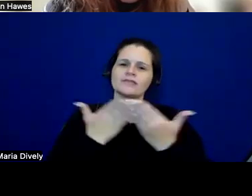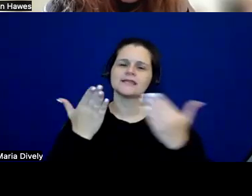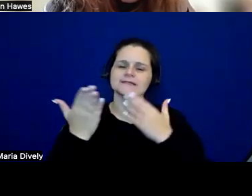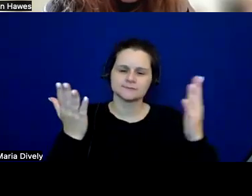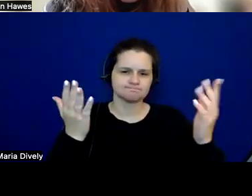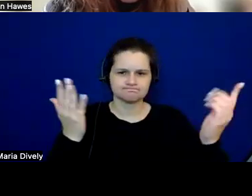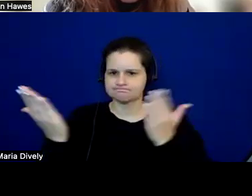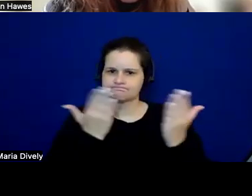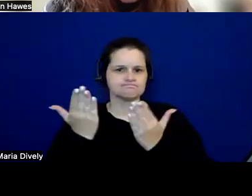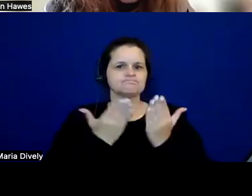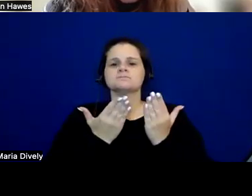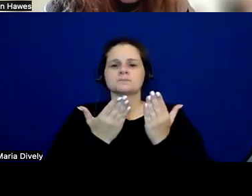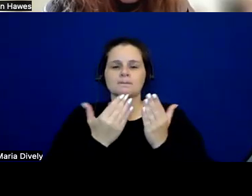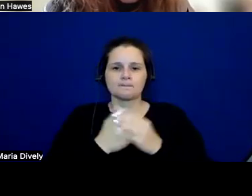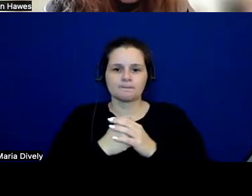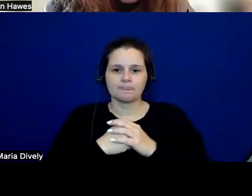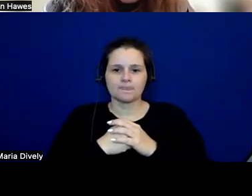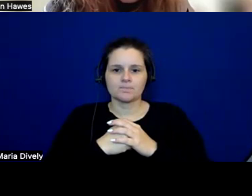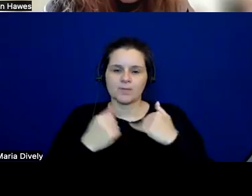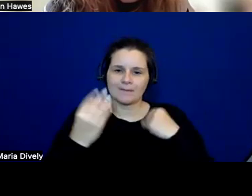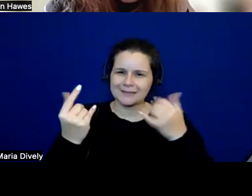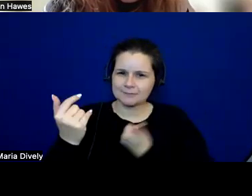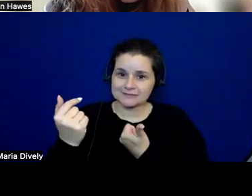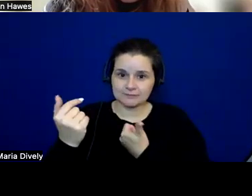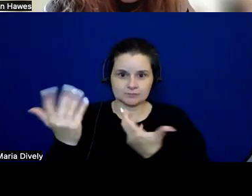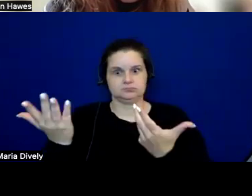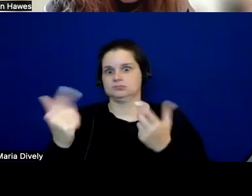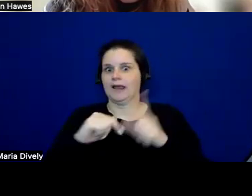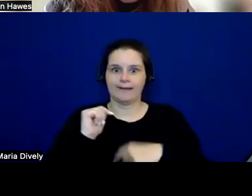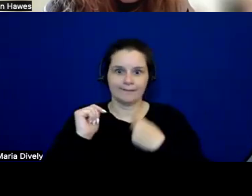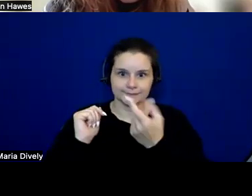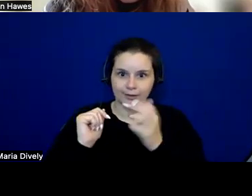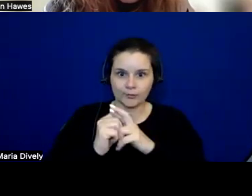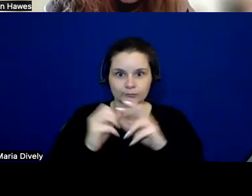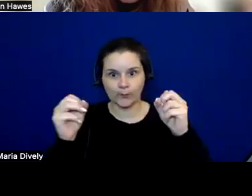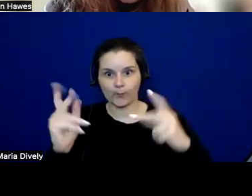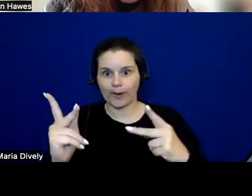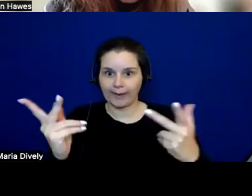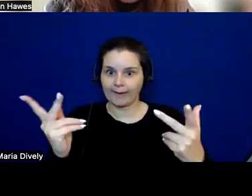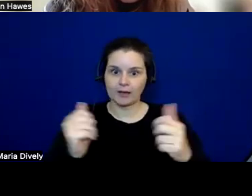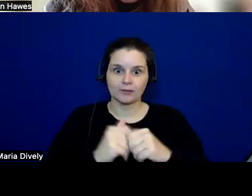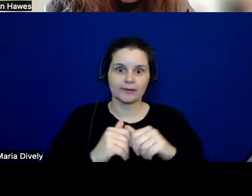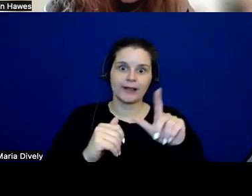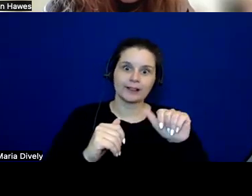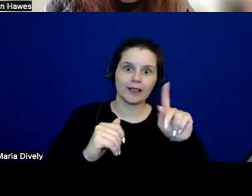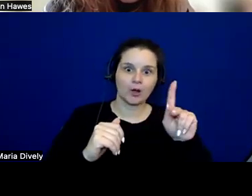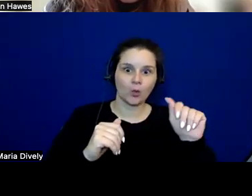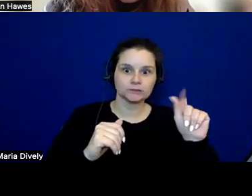right? And so I'm thinking, well, I can't tell her that it's okay. And look what the spirituality